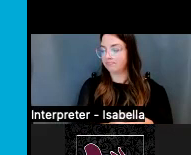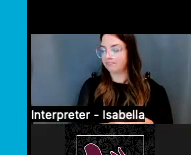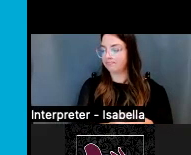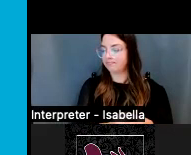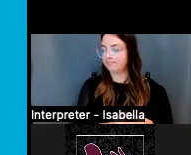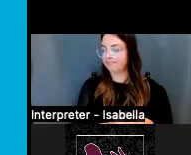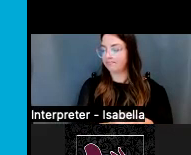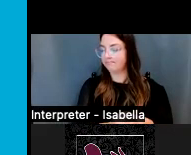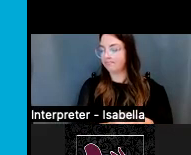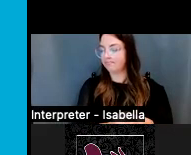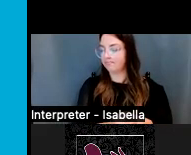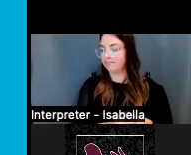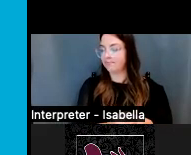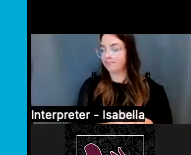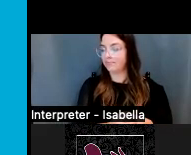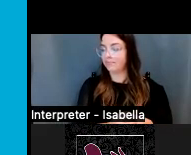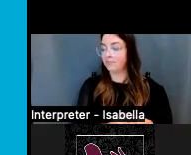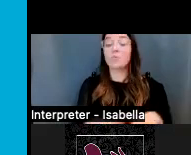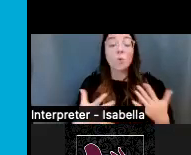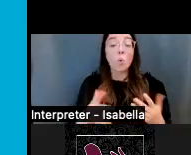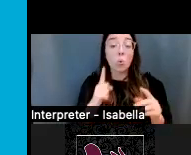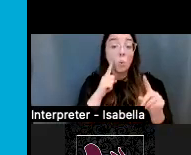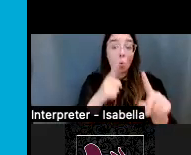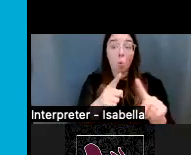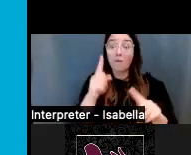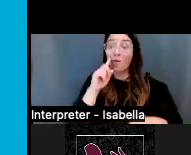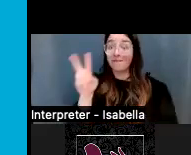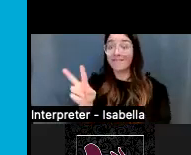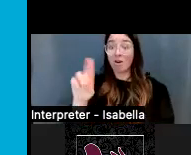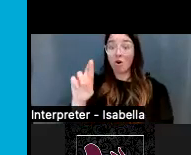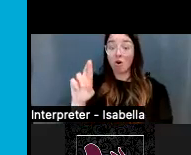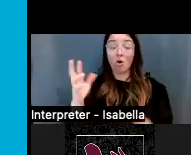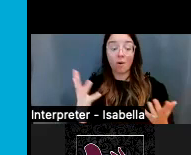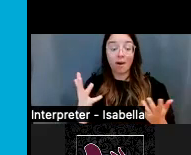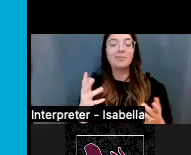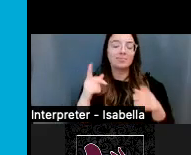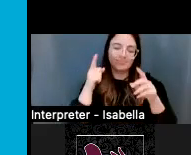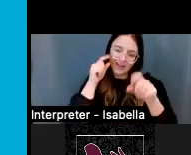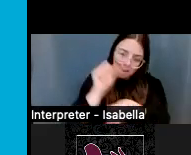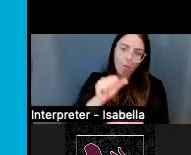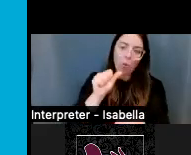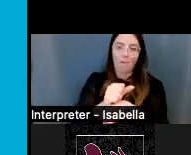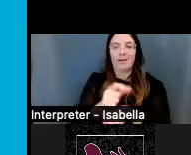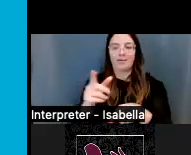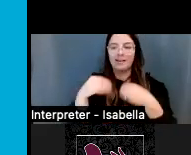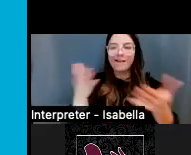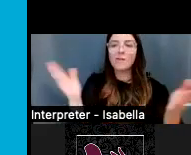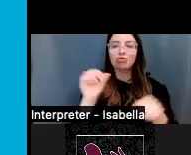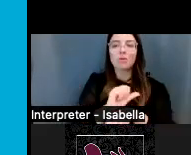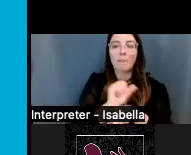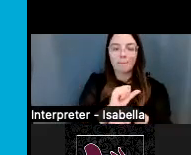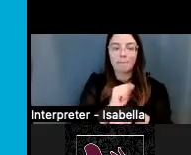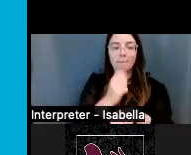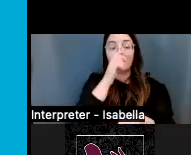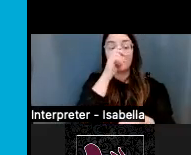And so the goal of the VR program is really geared towards employment. In its mission statement, the DRS